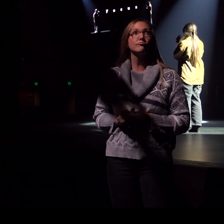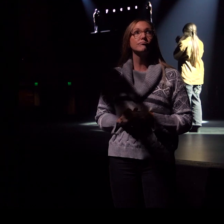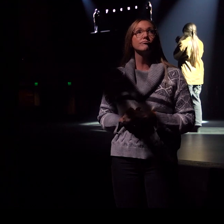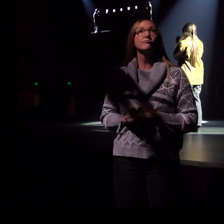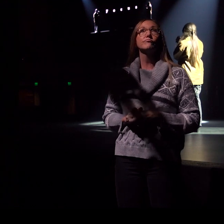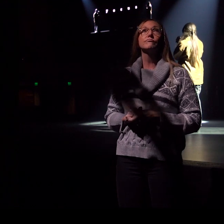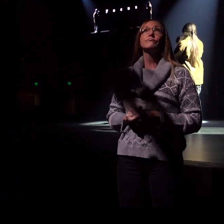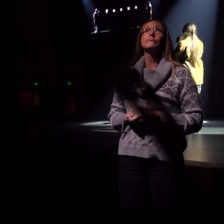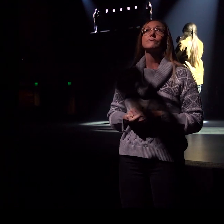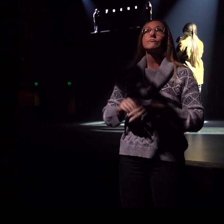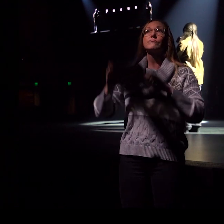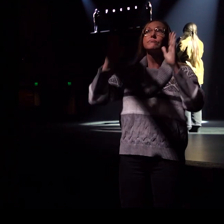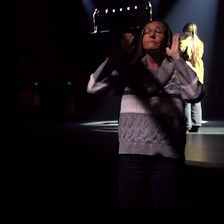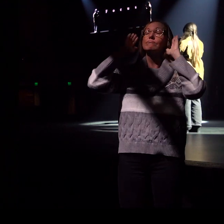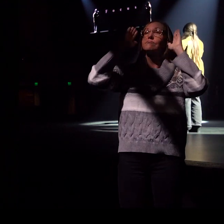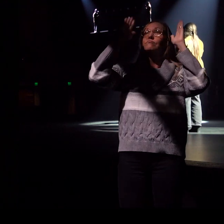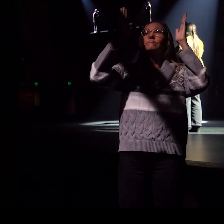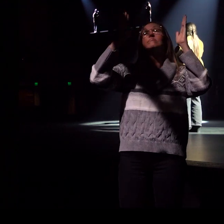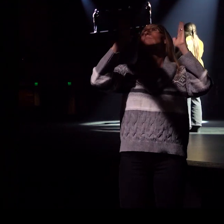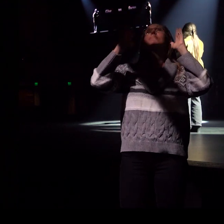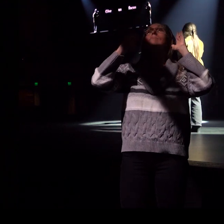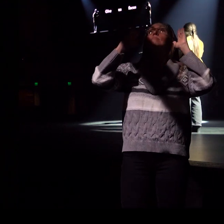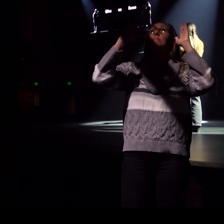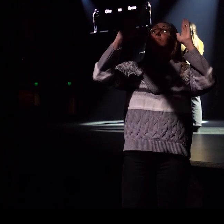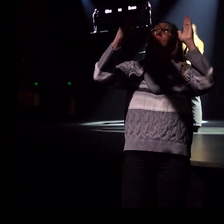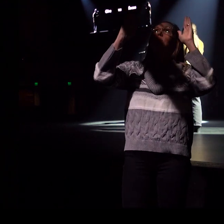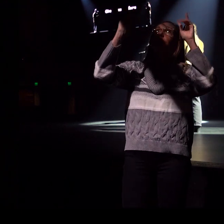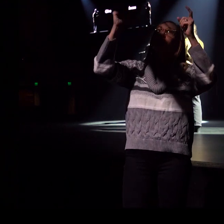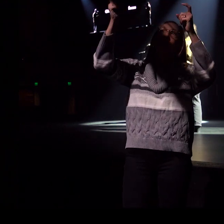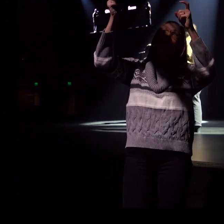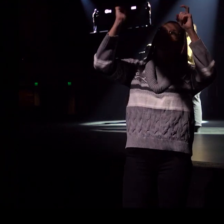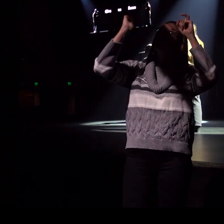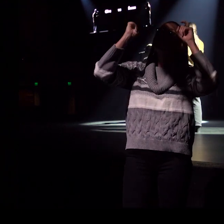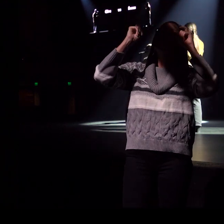now. Focus, give us